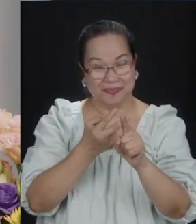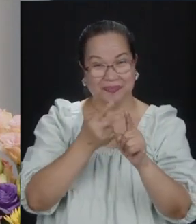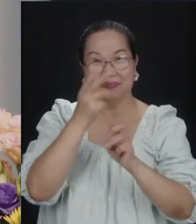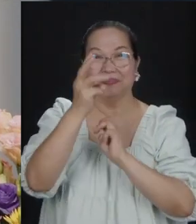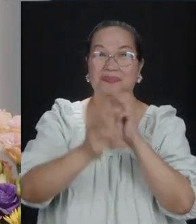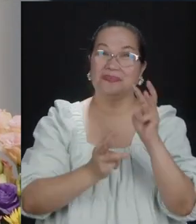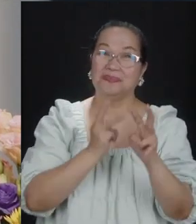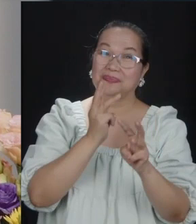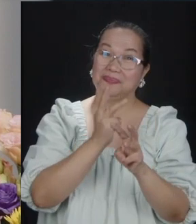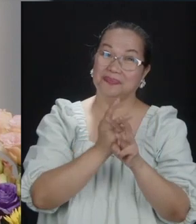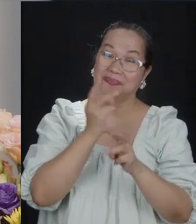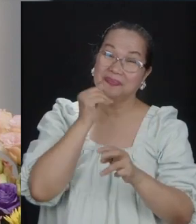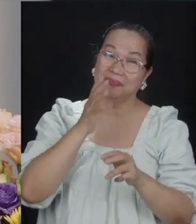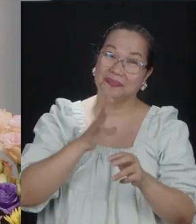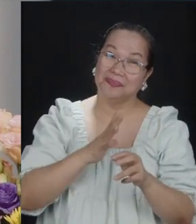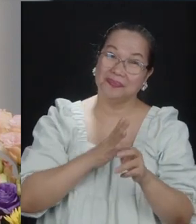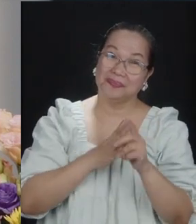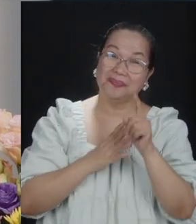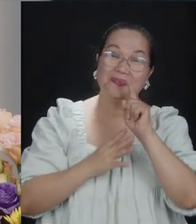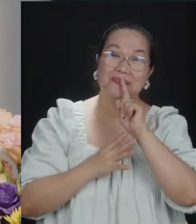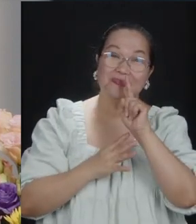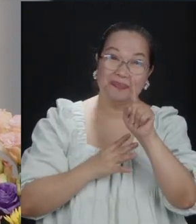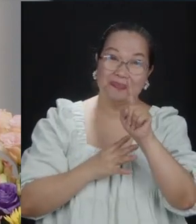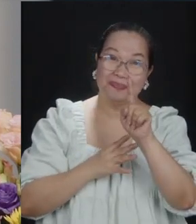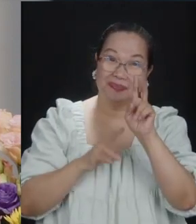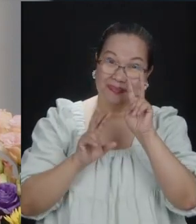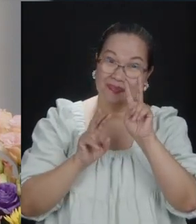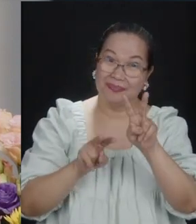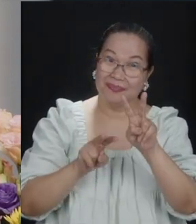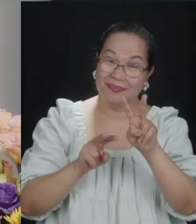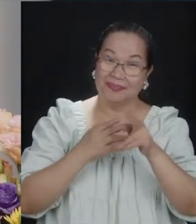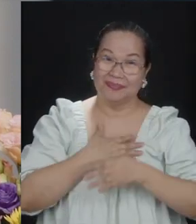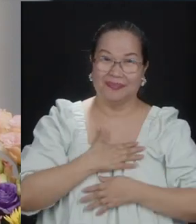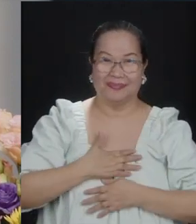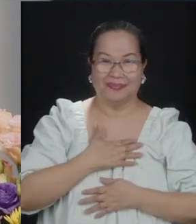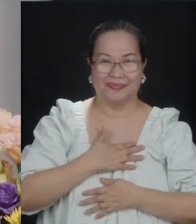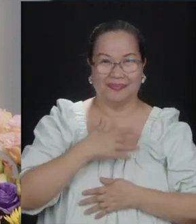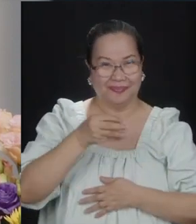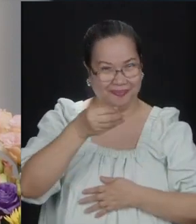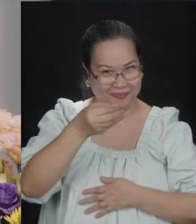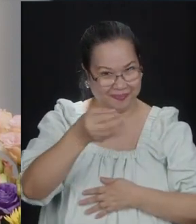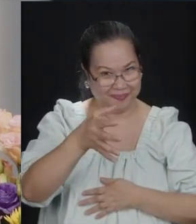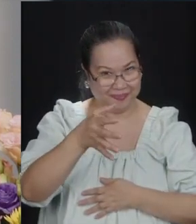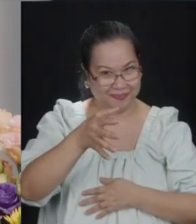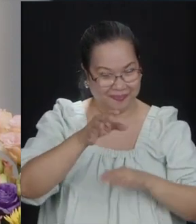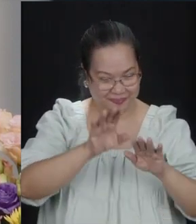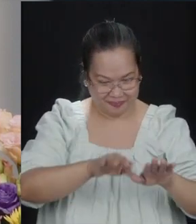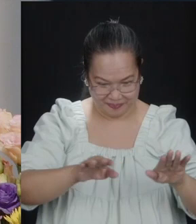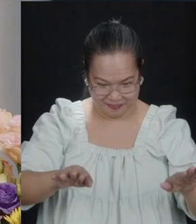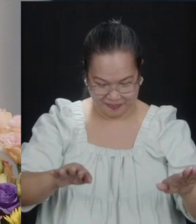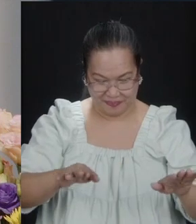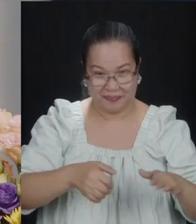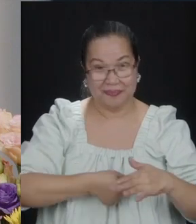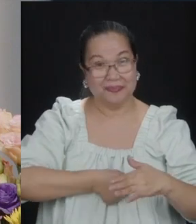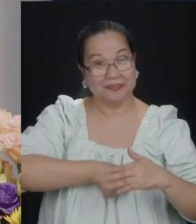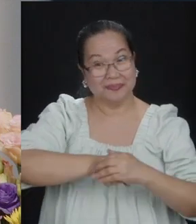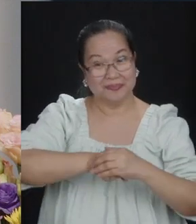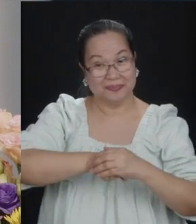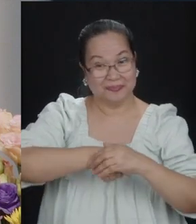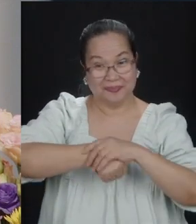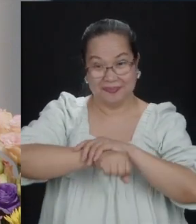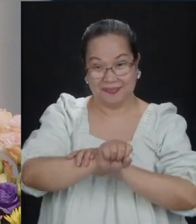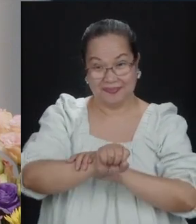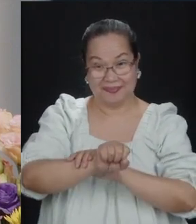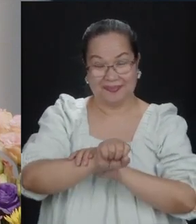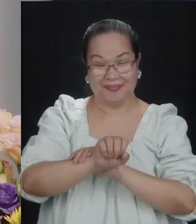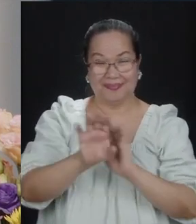world where women were generally seen as pleasure givers and child bearers, and where their identity